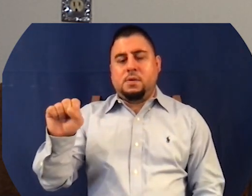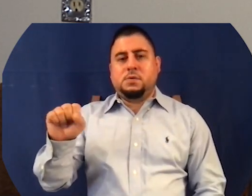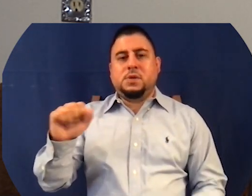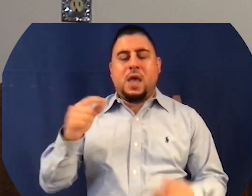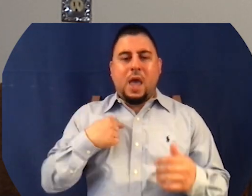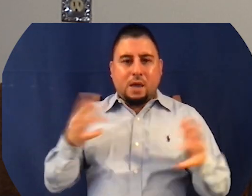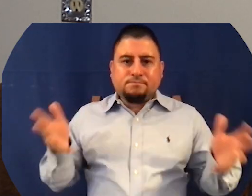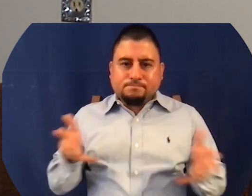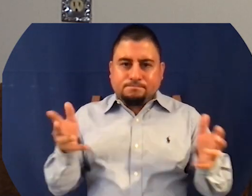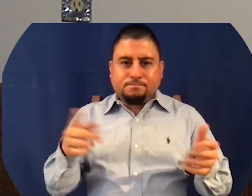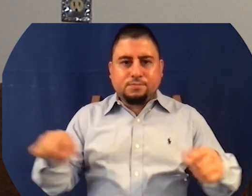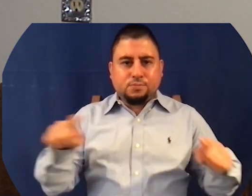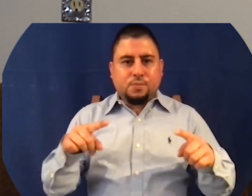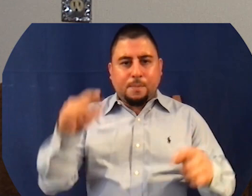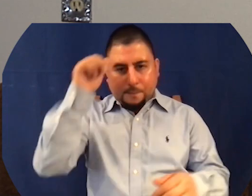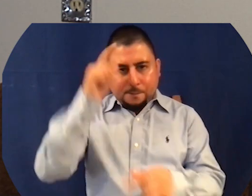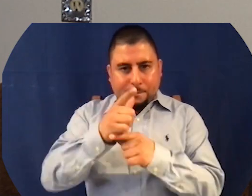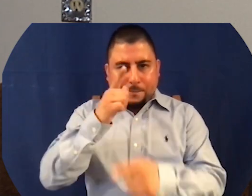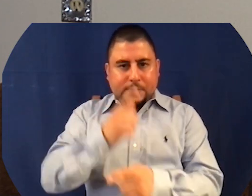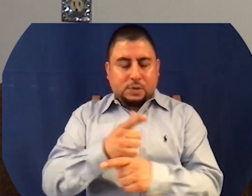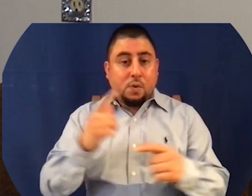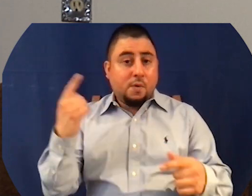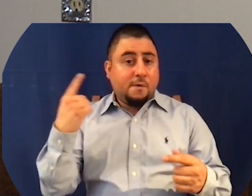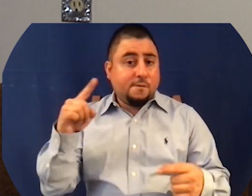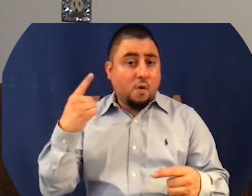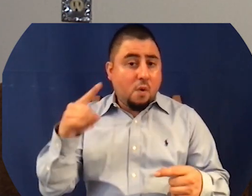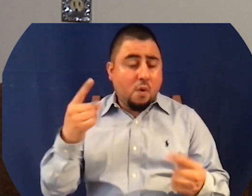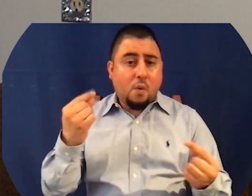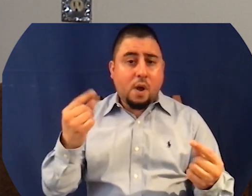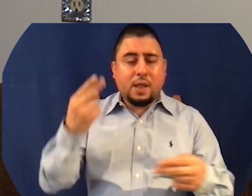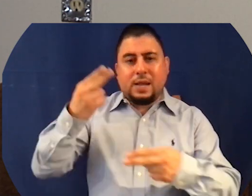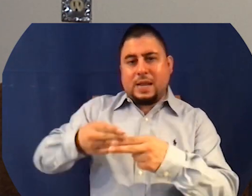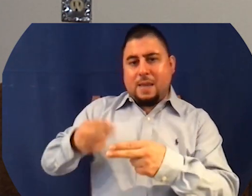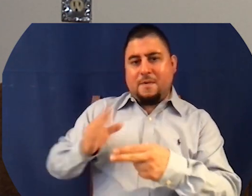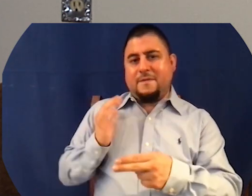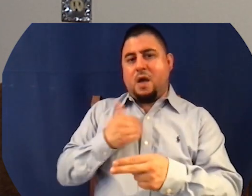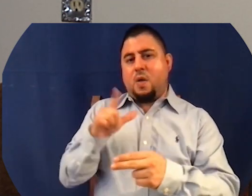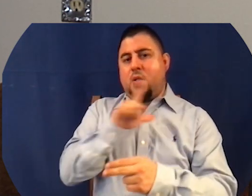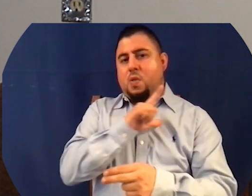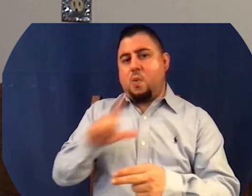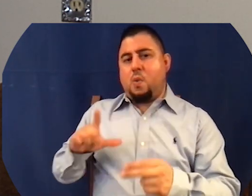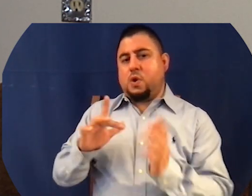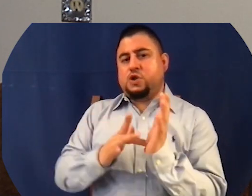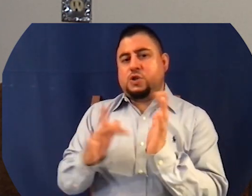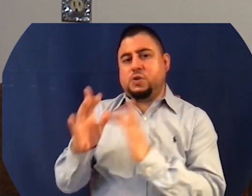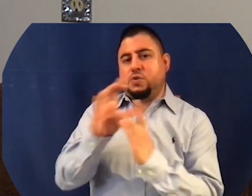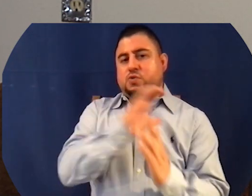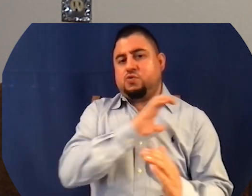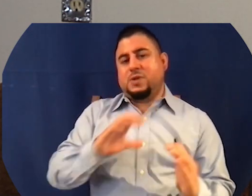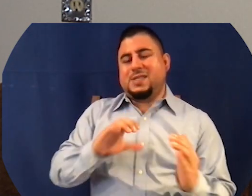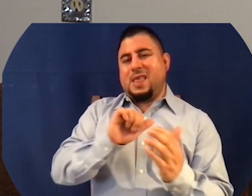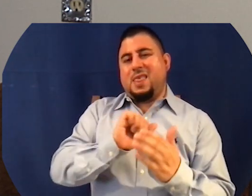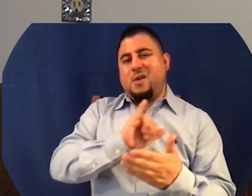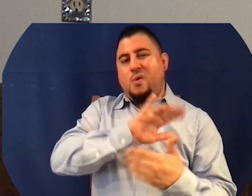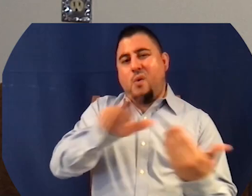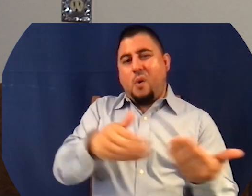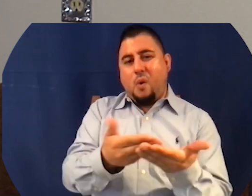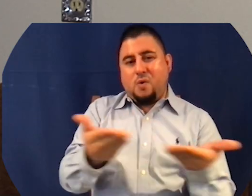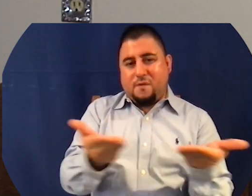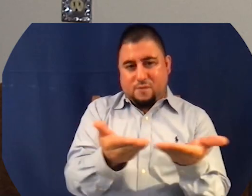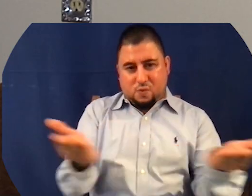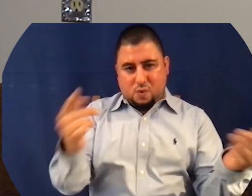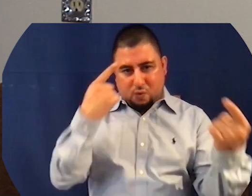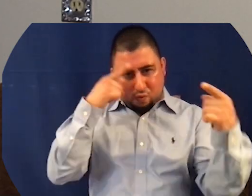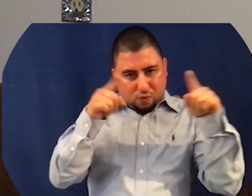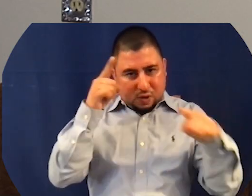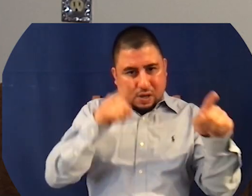you, brothers and sisters, in the name of our Lord Jesus Christ, that all of you agree